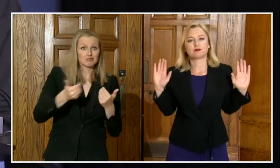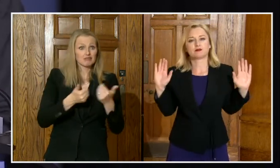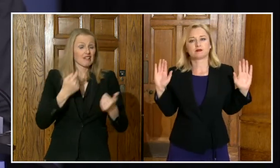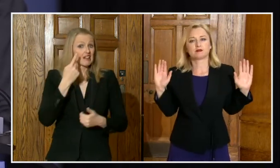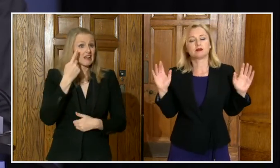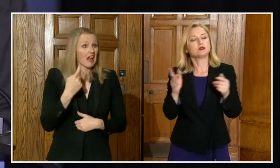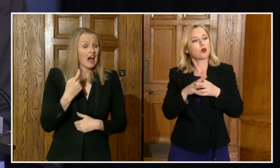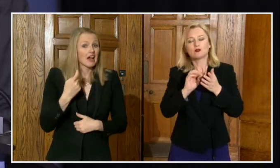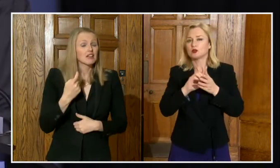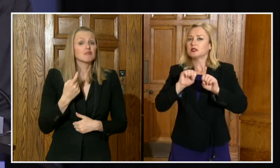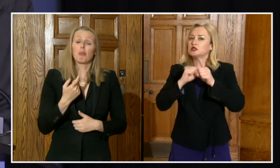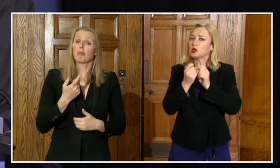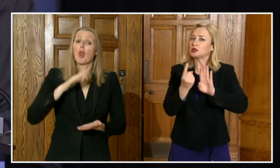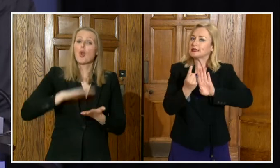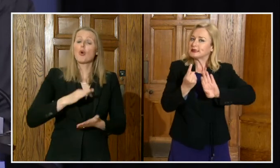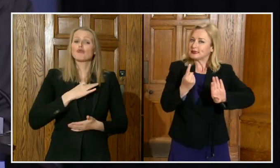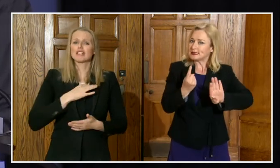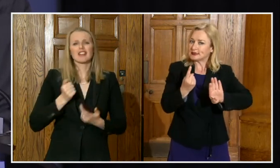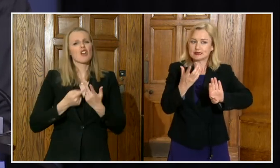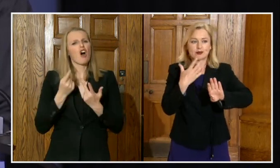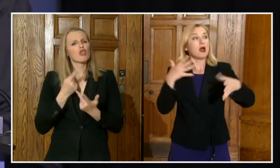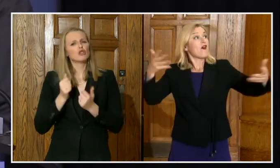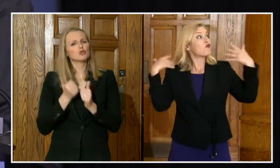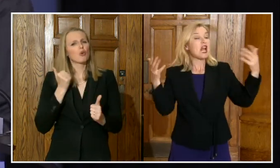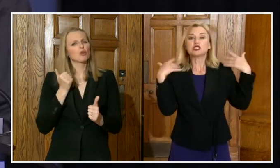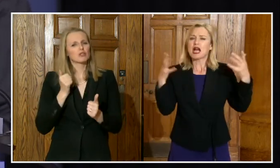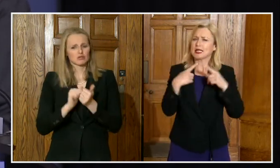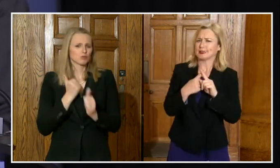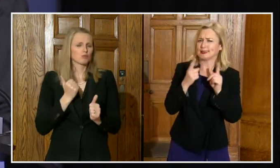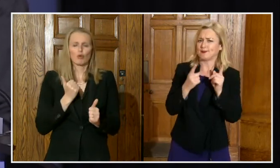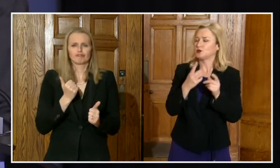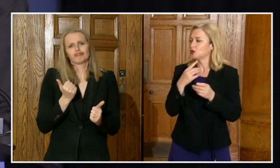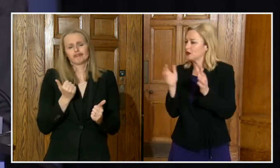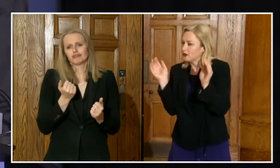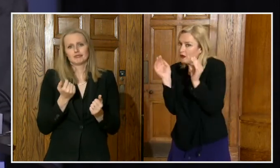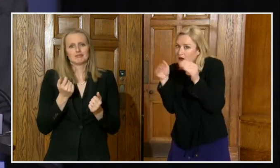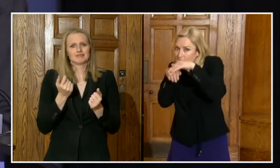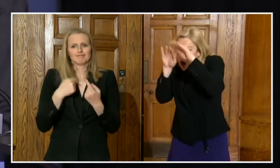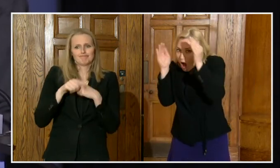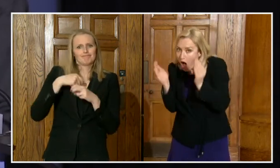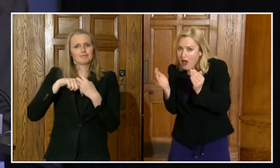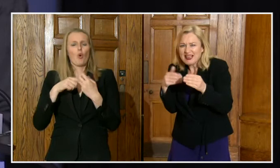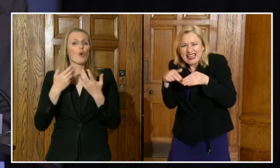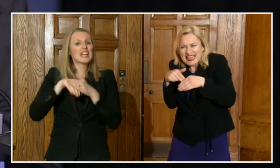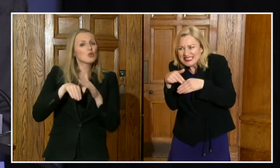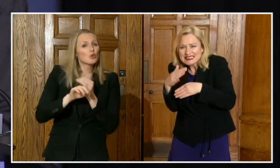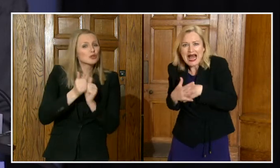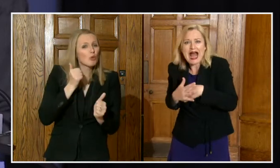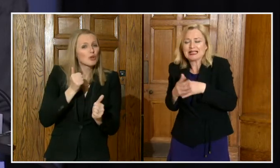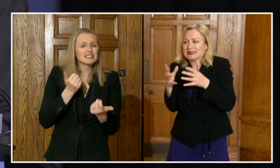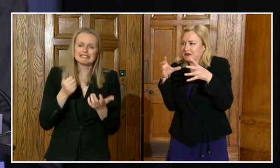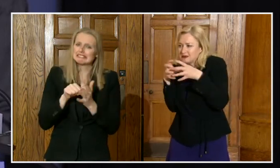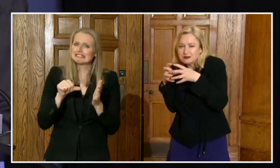carry lower risk than some other activities, particularly those that are in indoor environments and